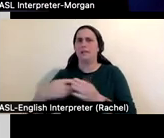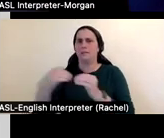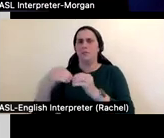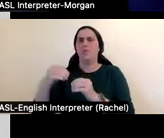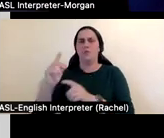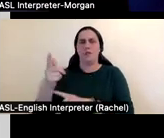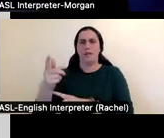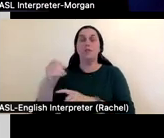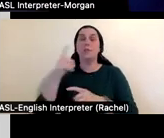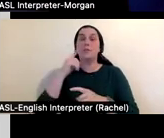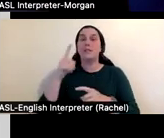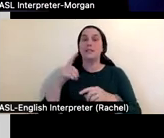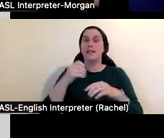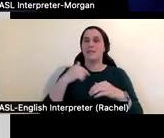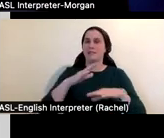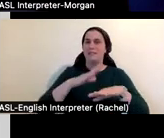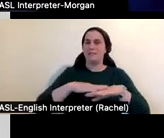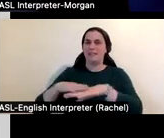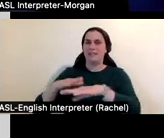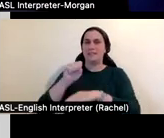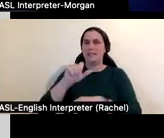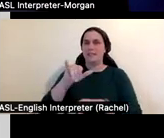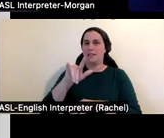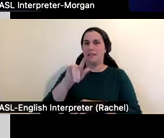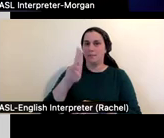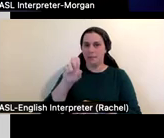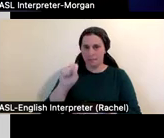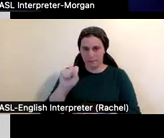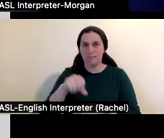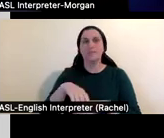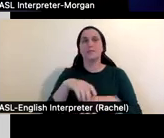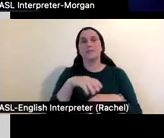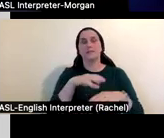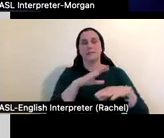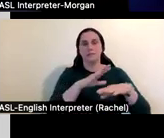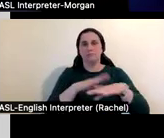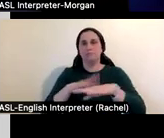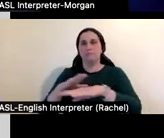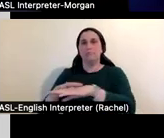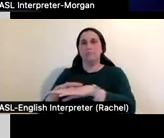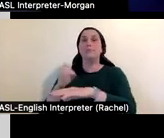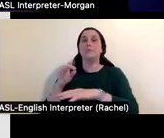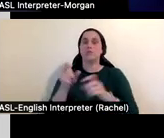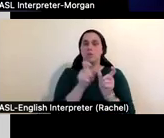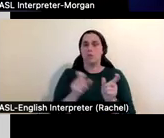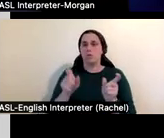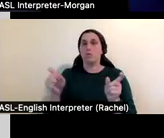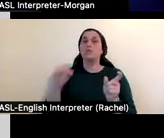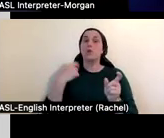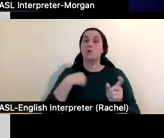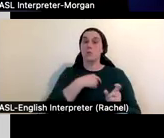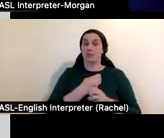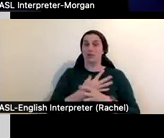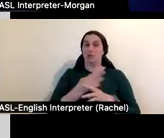in syllables. And this is also something that, from the German curriculum, we're doing this like, blue, red, blue, like, that's like, so we have